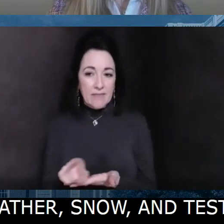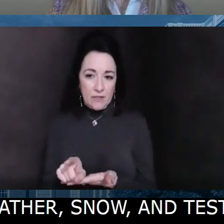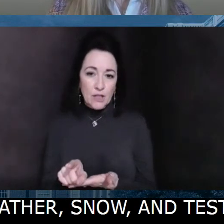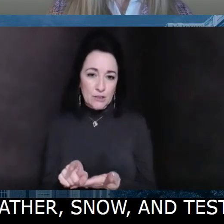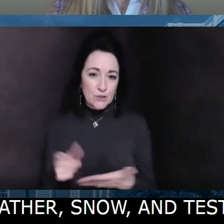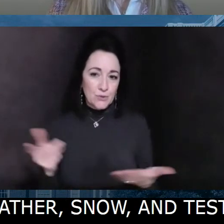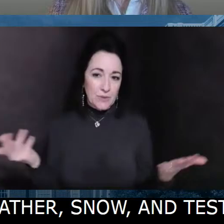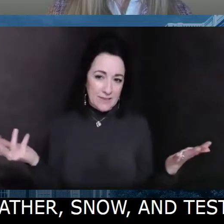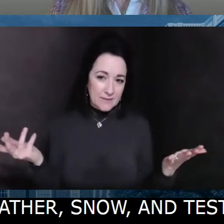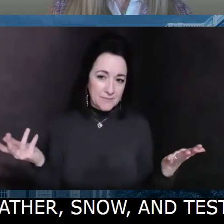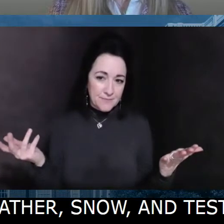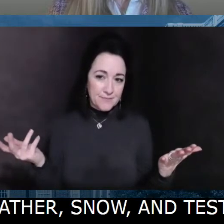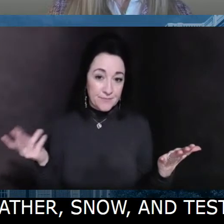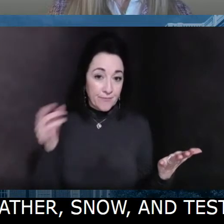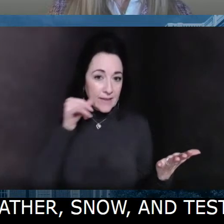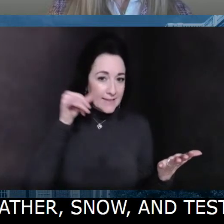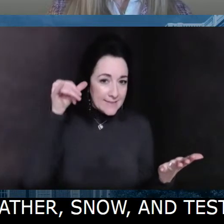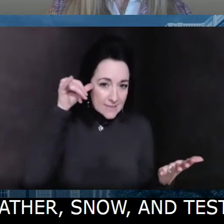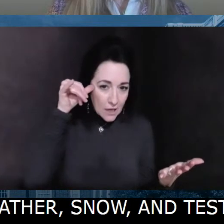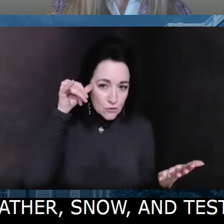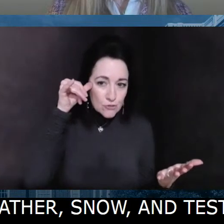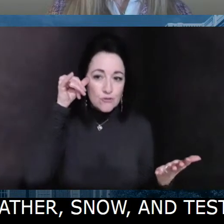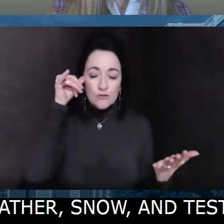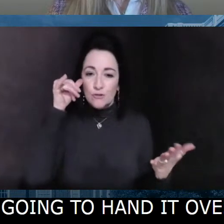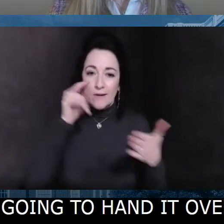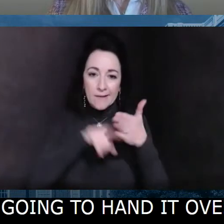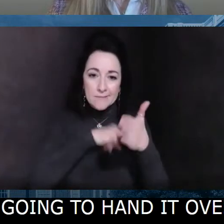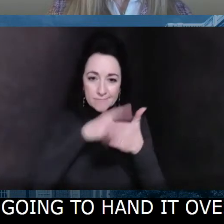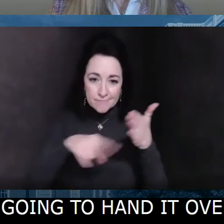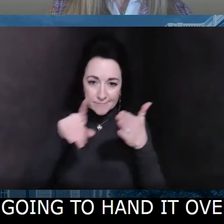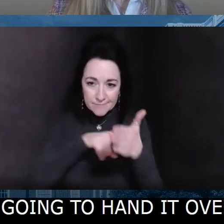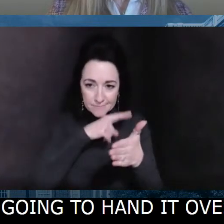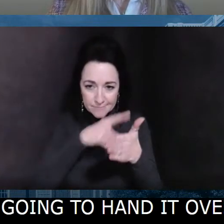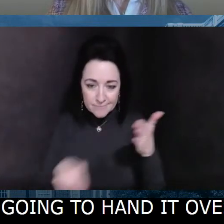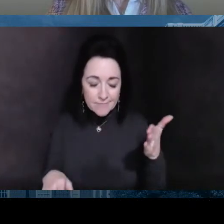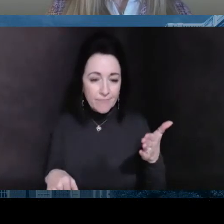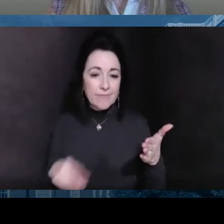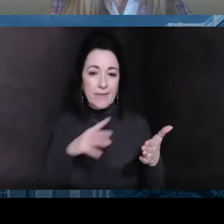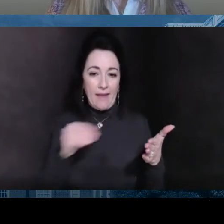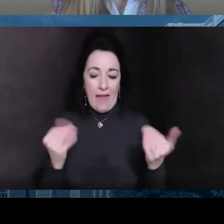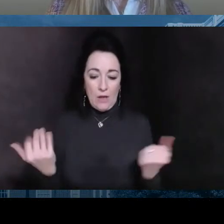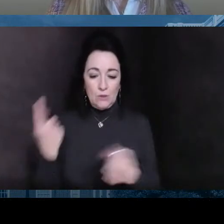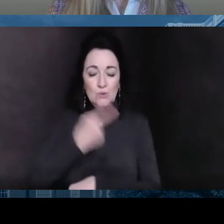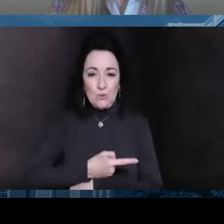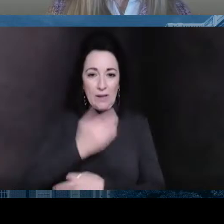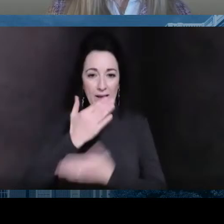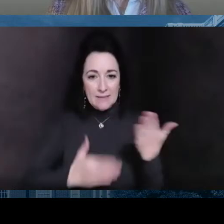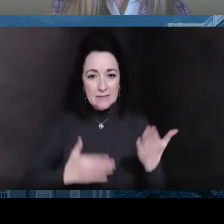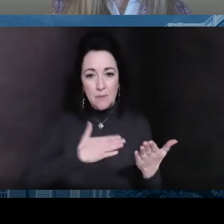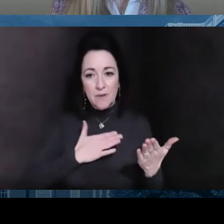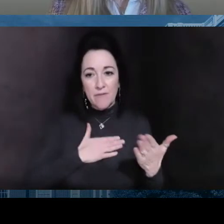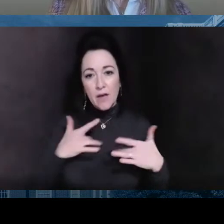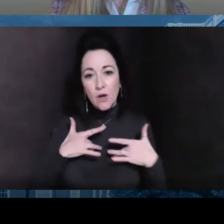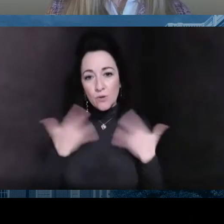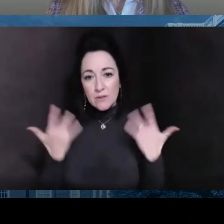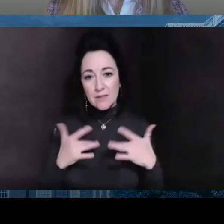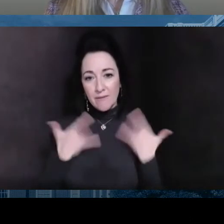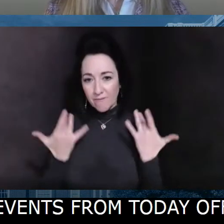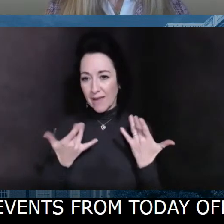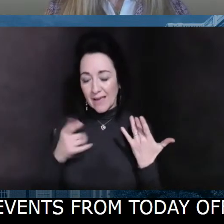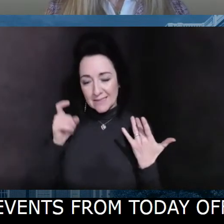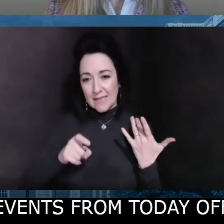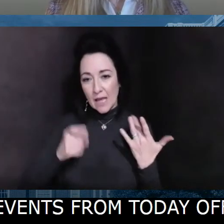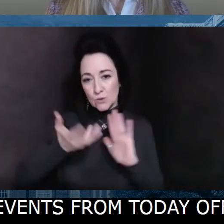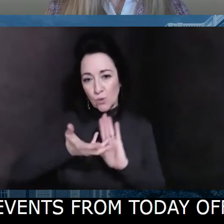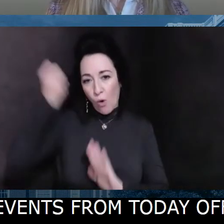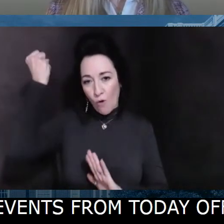took yesterday and then some events from today off the calendar, which will be a decrease, especially with the great